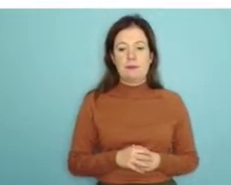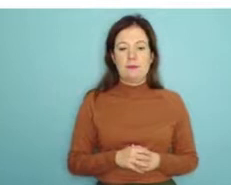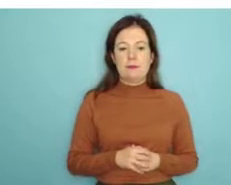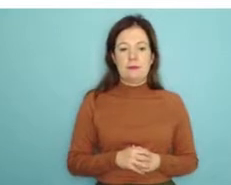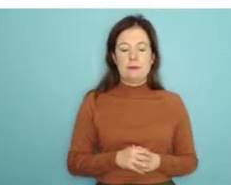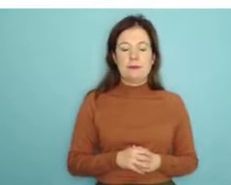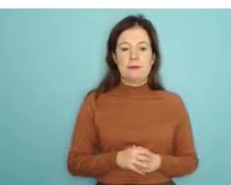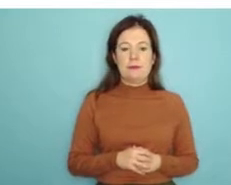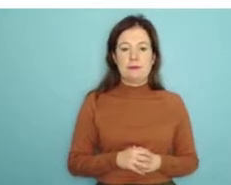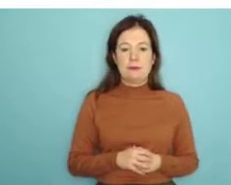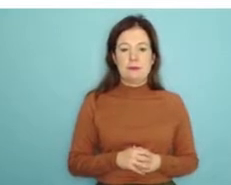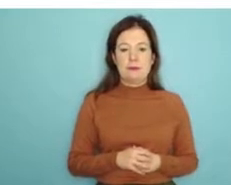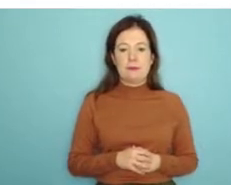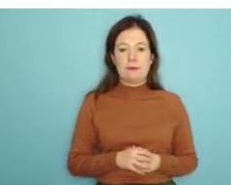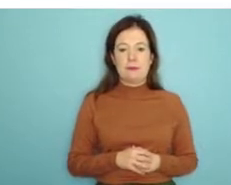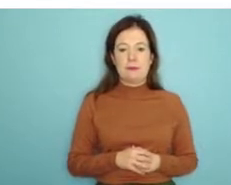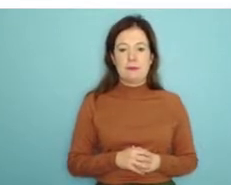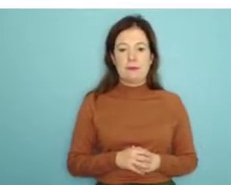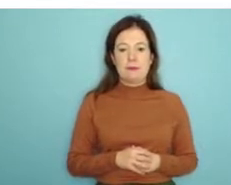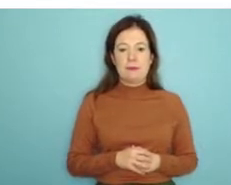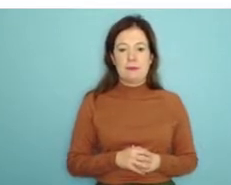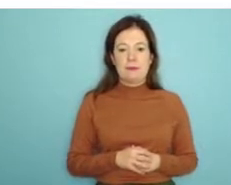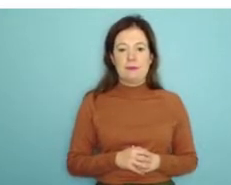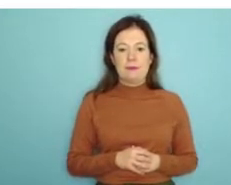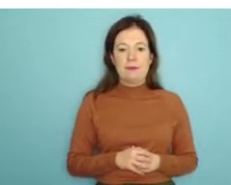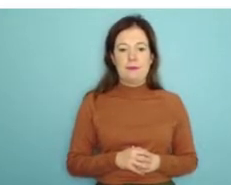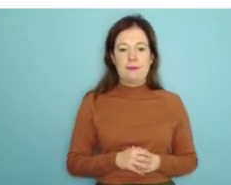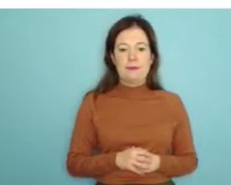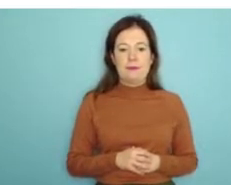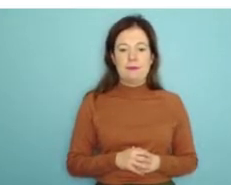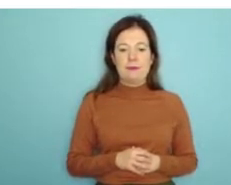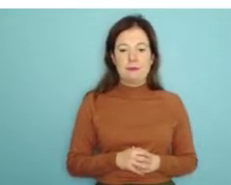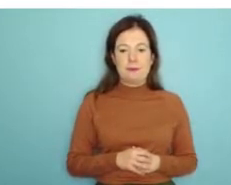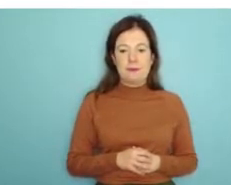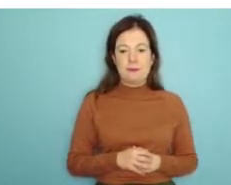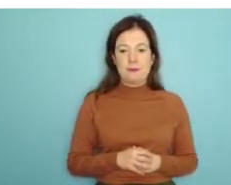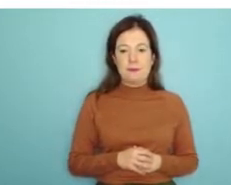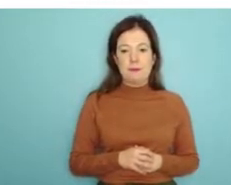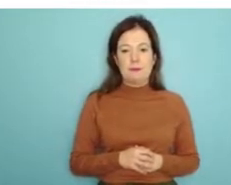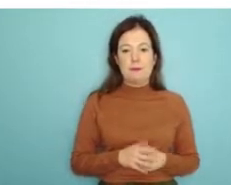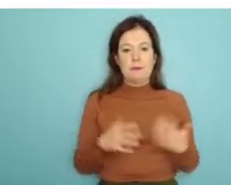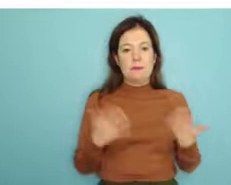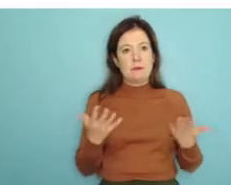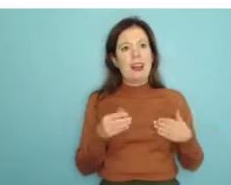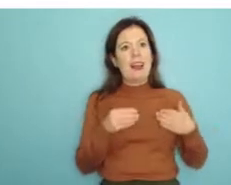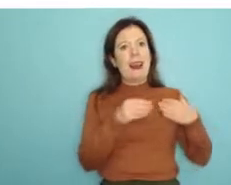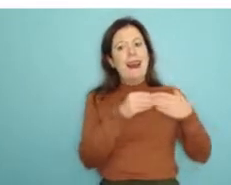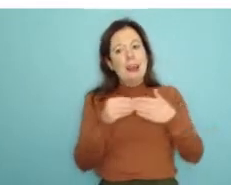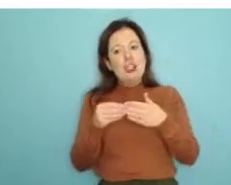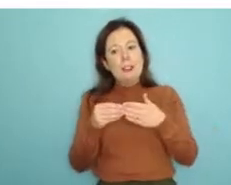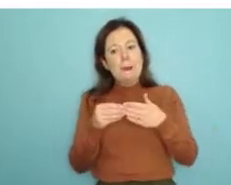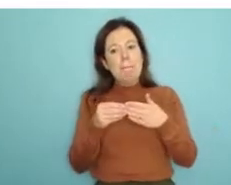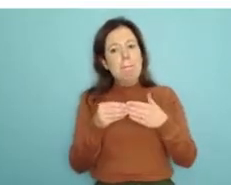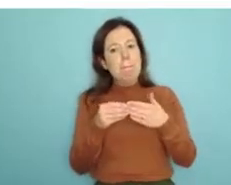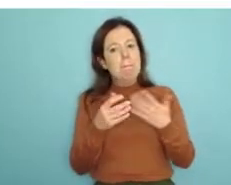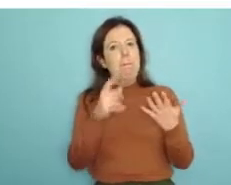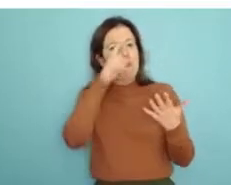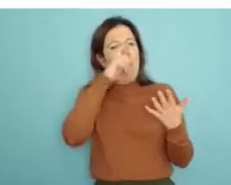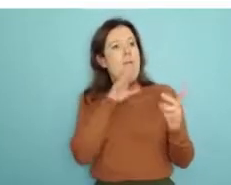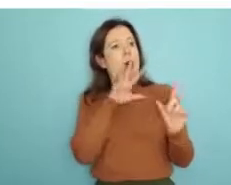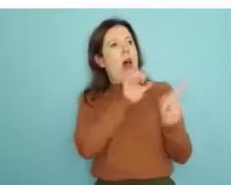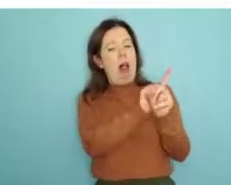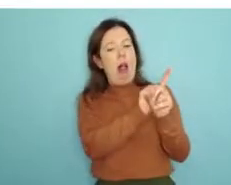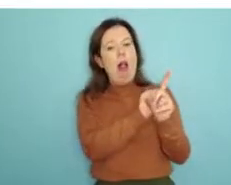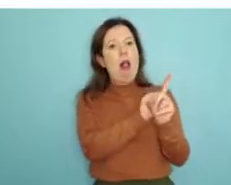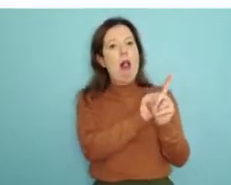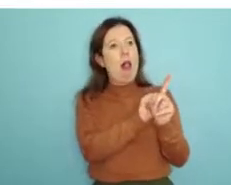And this is being mentioned before, trying to find a leadership profile that you aspire to. And I'd strongly